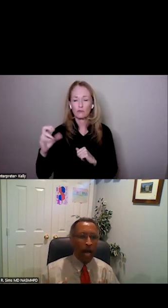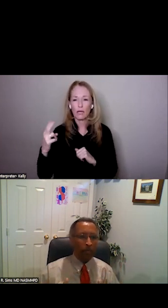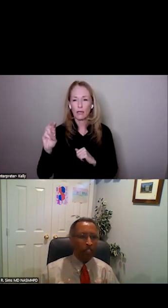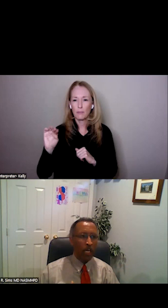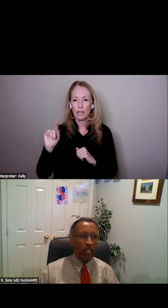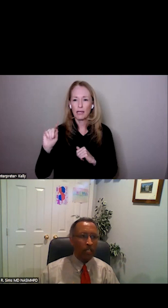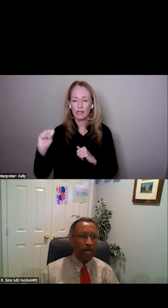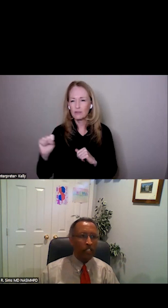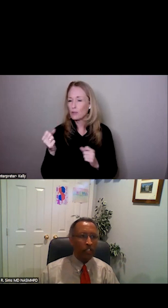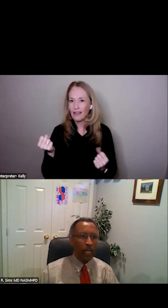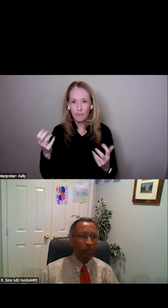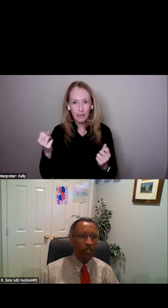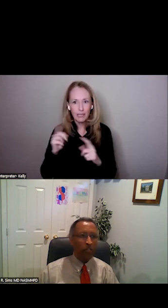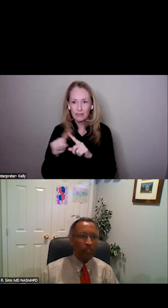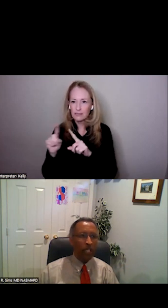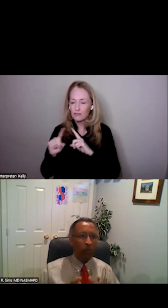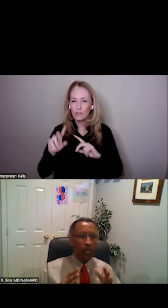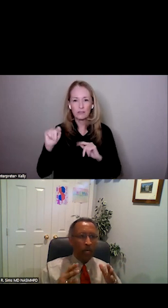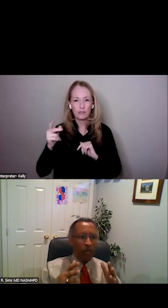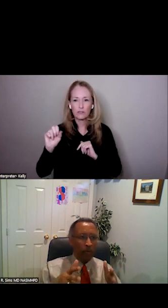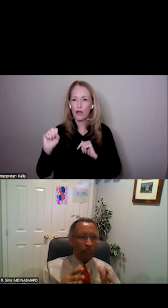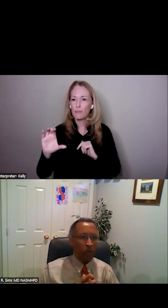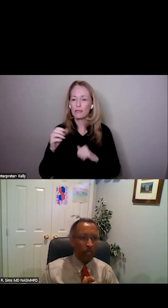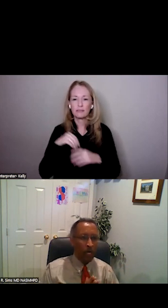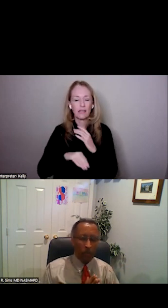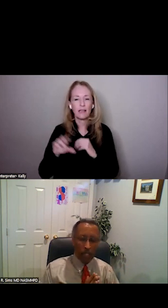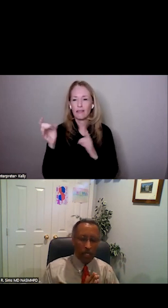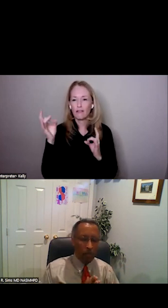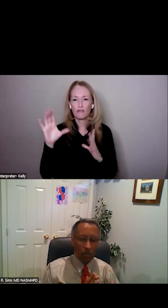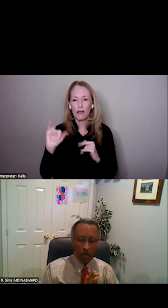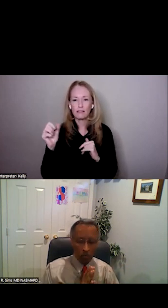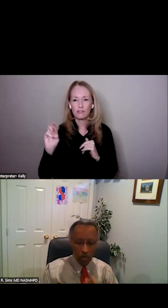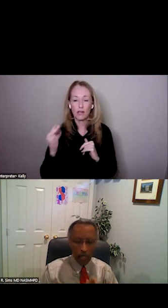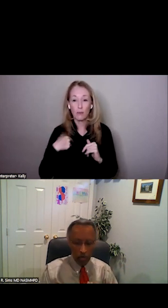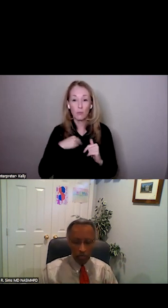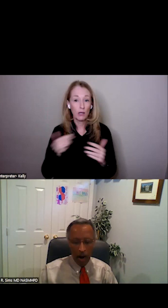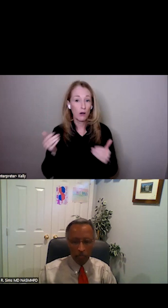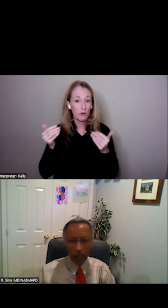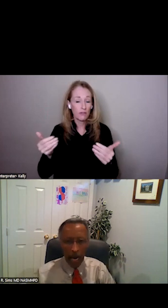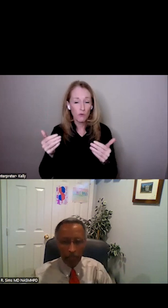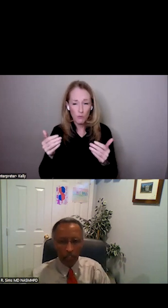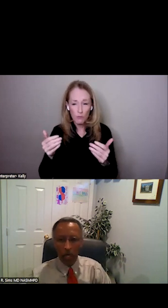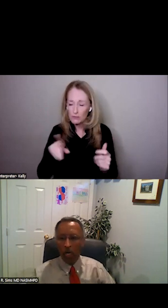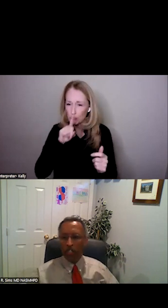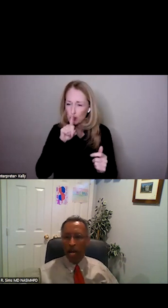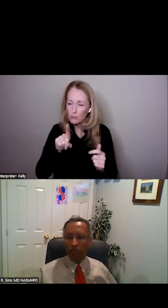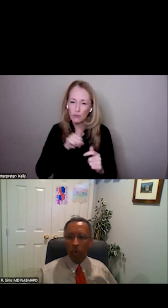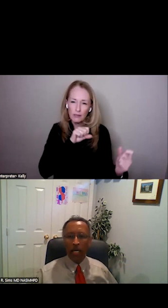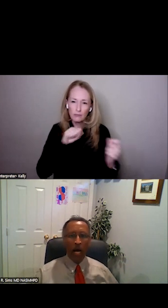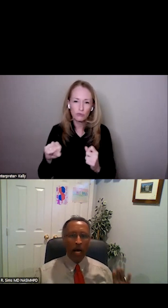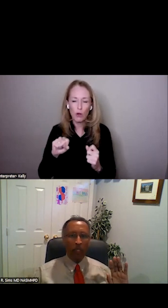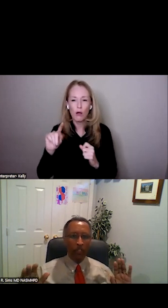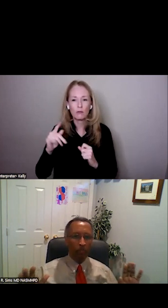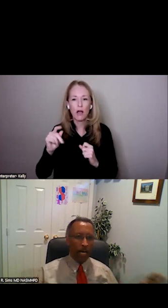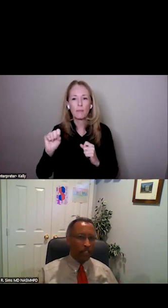wonderful topics in the Crisis Jam. You'll see that we are going forward with a number of really, really powerful topics. So to